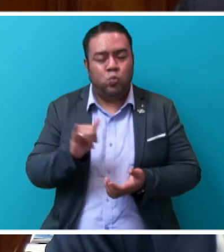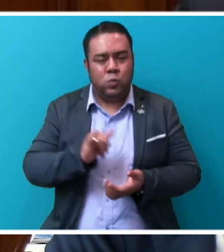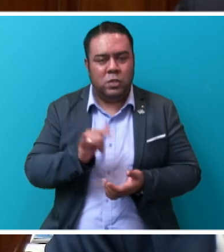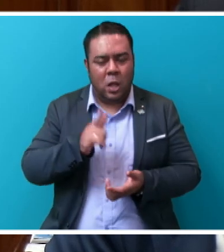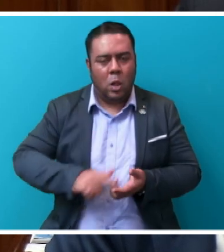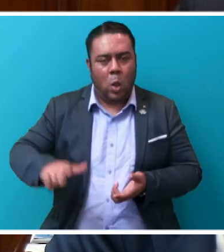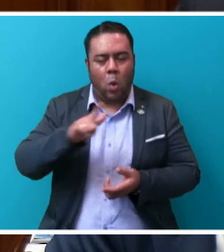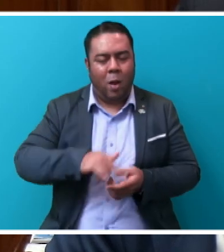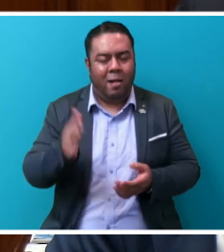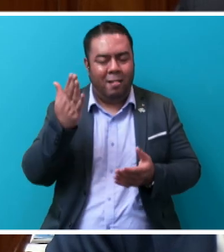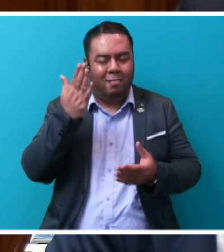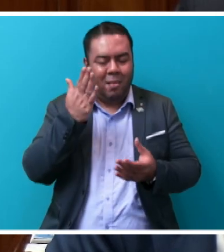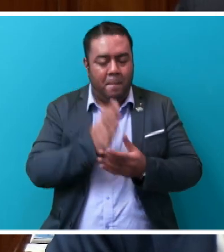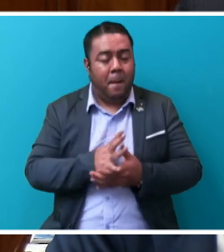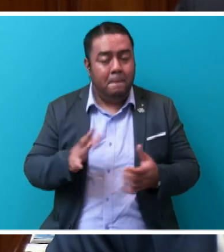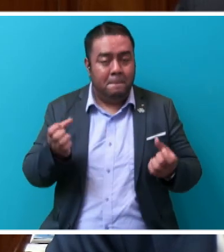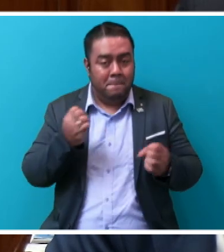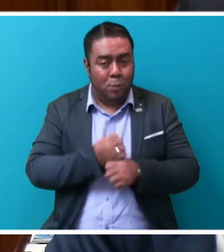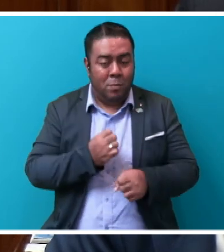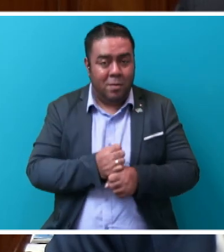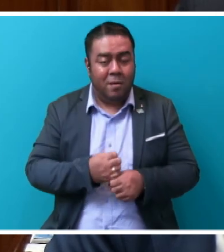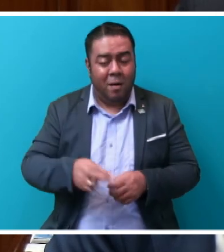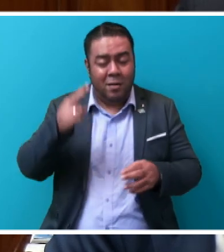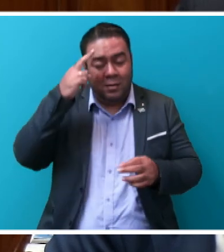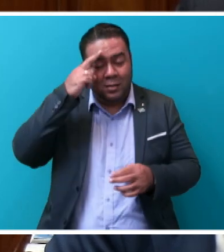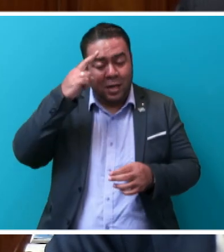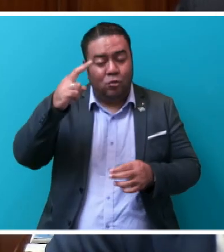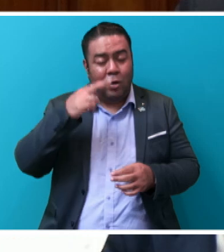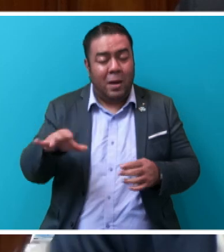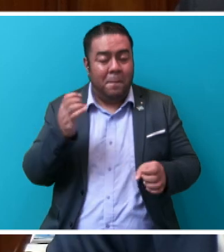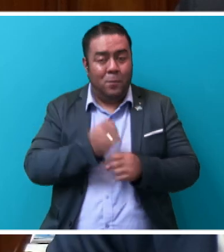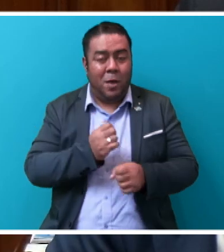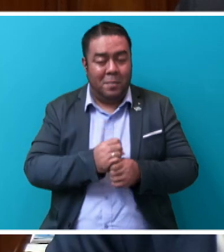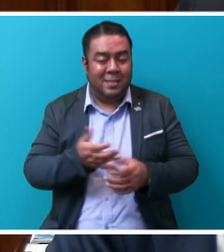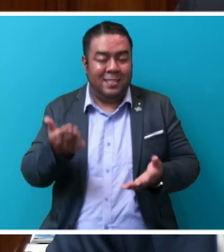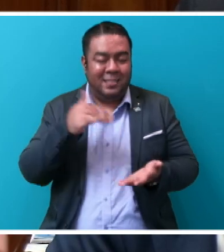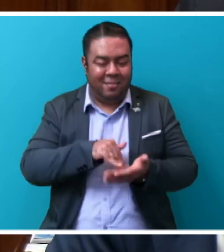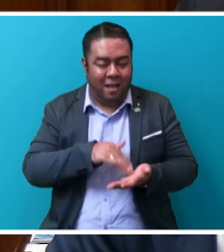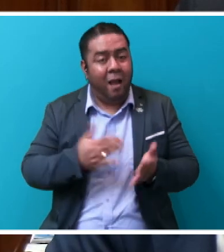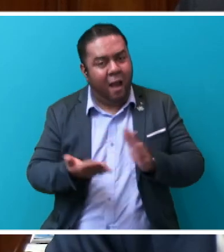local arm of employment at the National Employment Centre under the Employment Ministry.